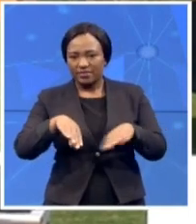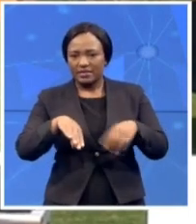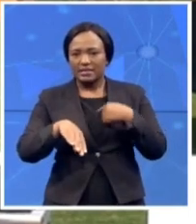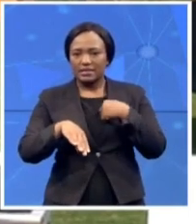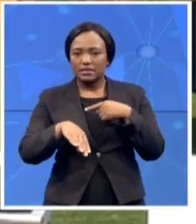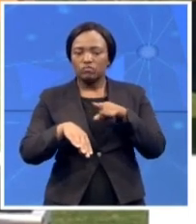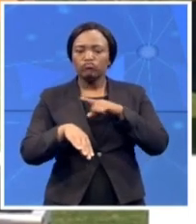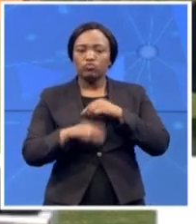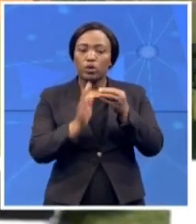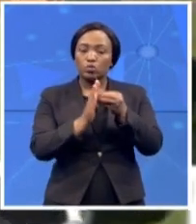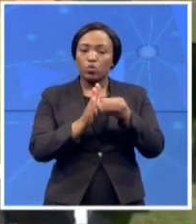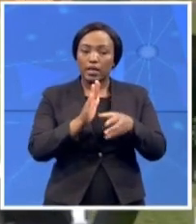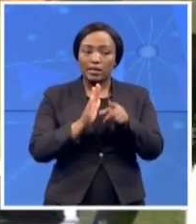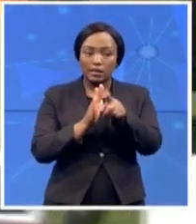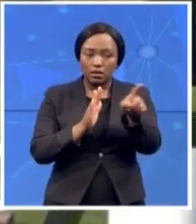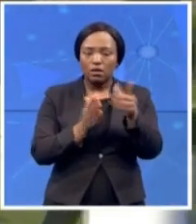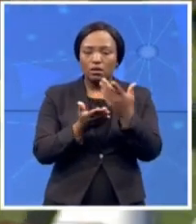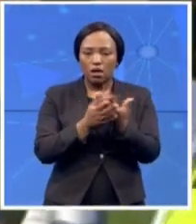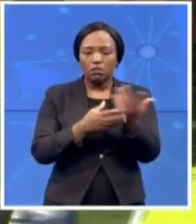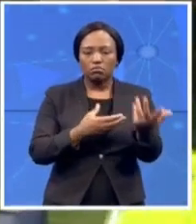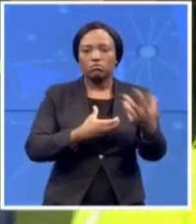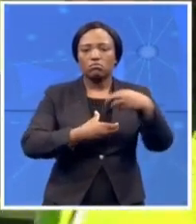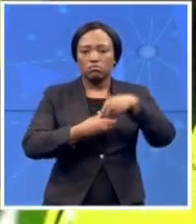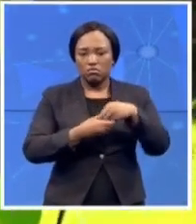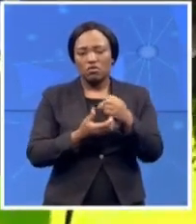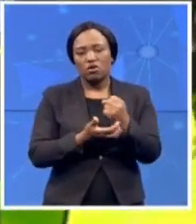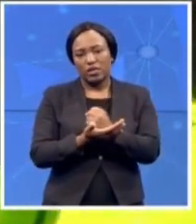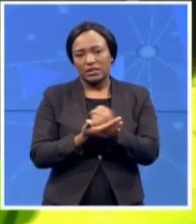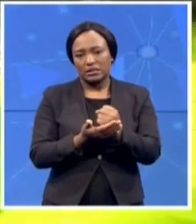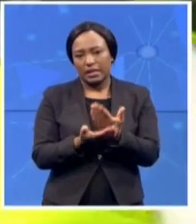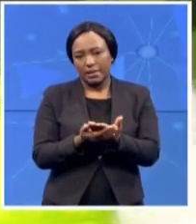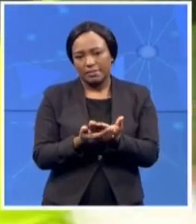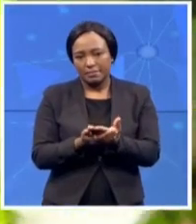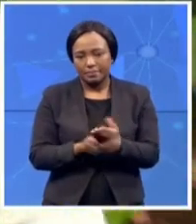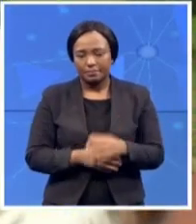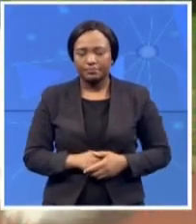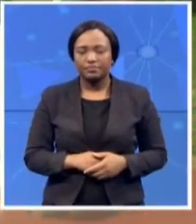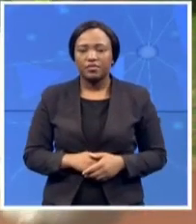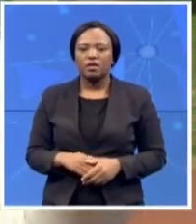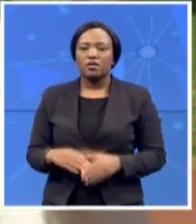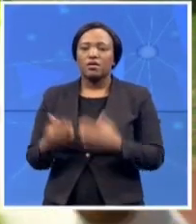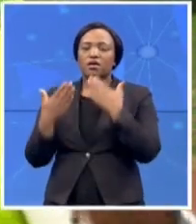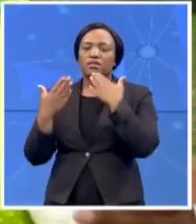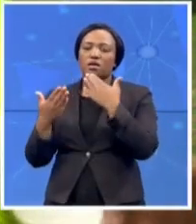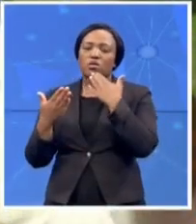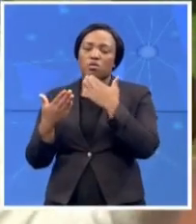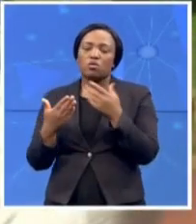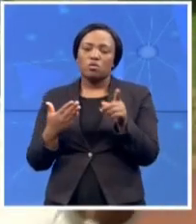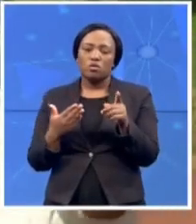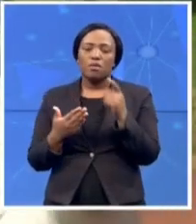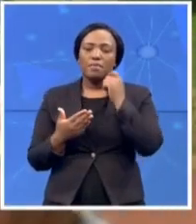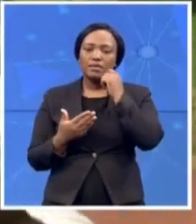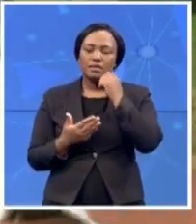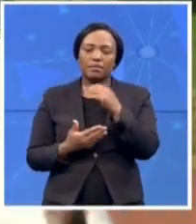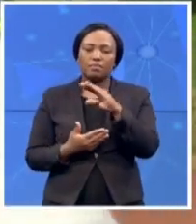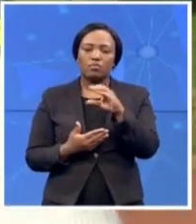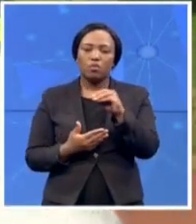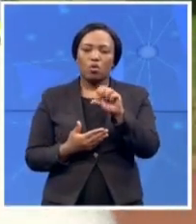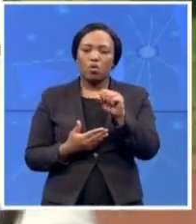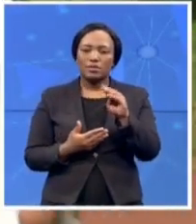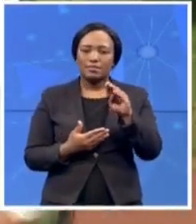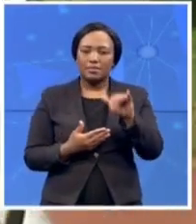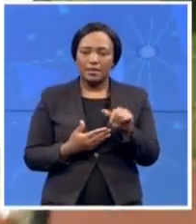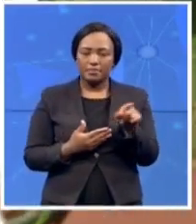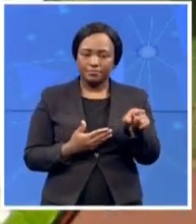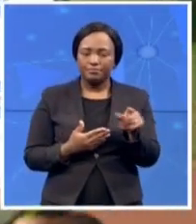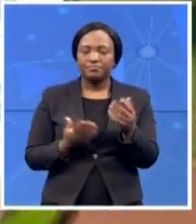engaged and registered. Thank you very much for that, Mr. Crosby. We do also have in conversation the provincial assistant manager